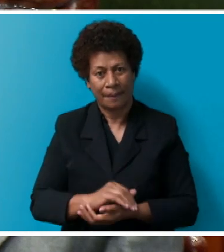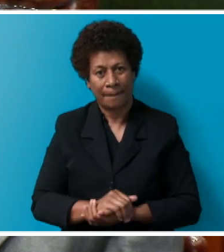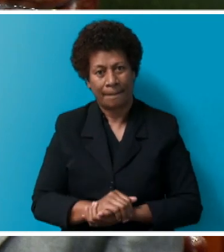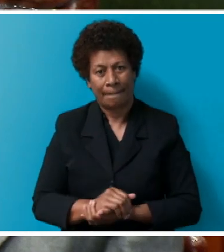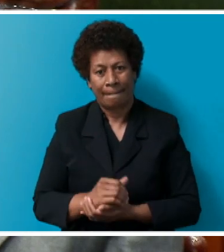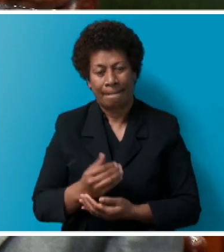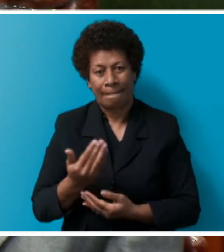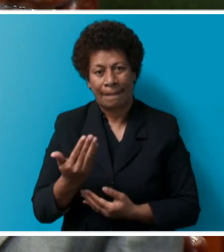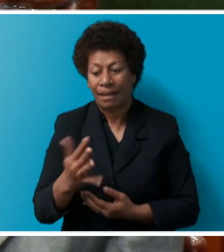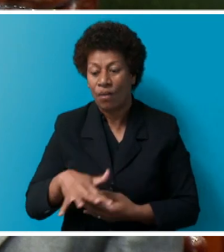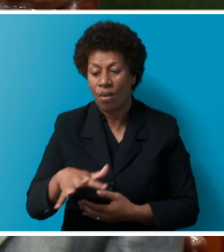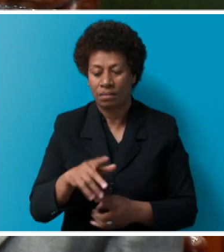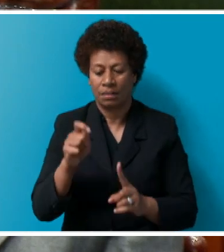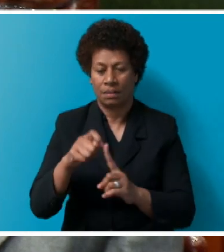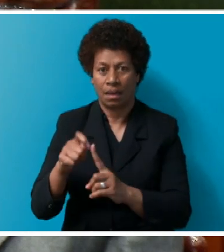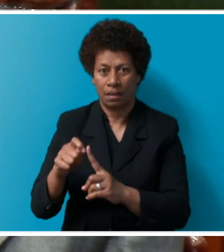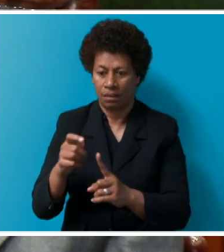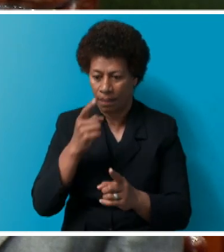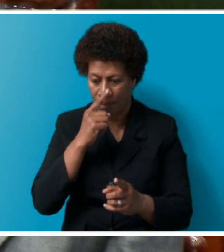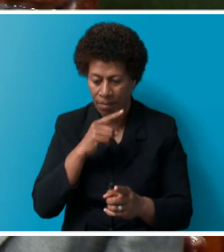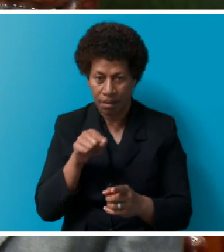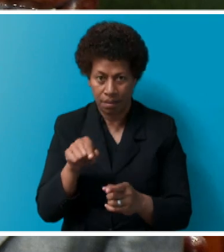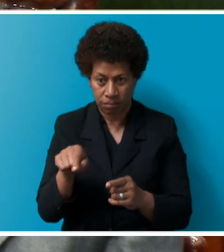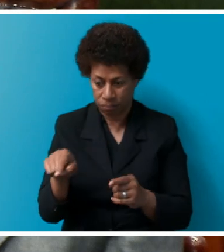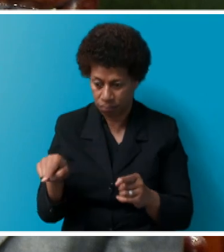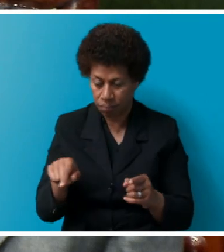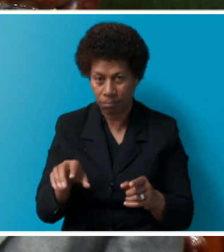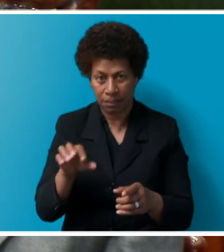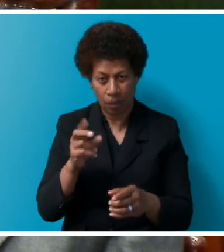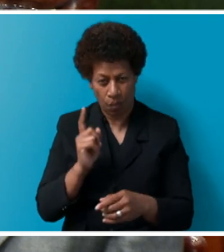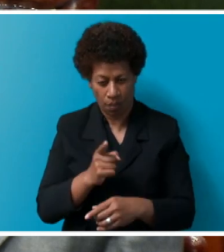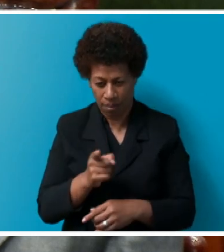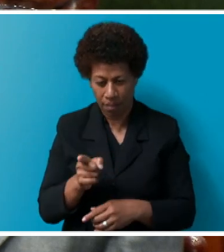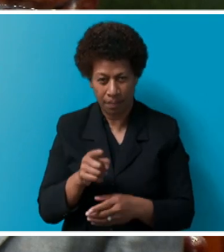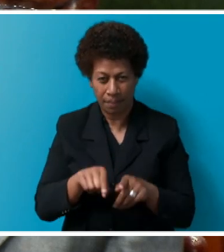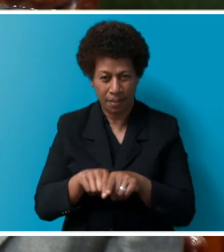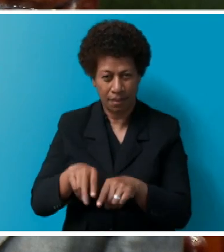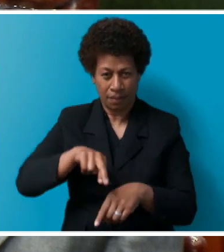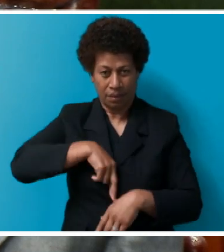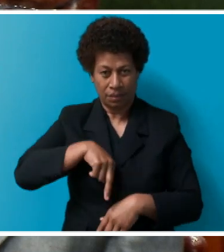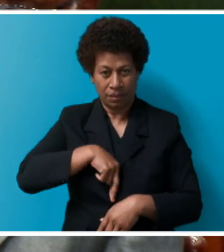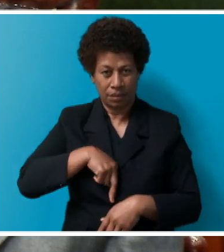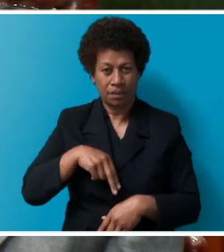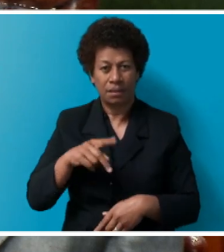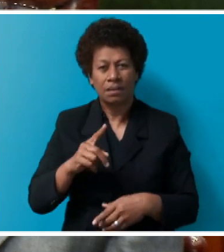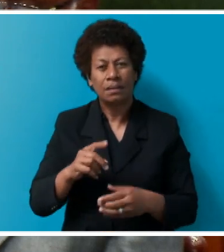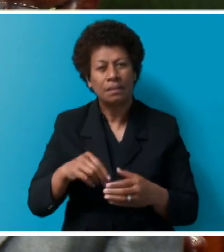potential offenders and victims and to identify early warning signs of religious tensions in